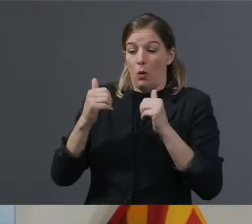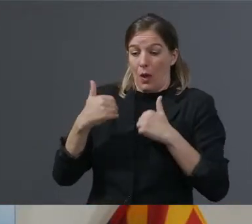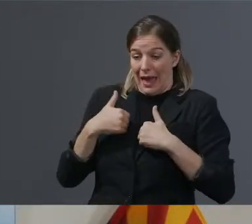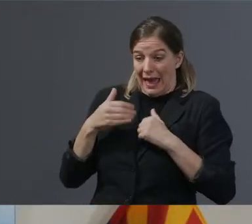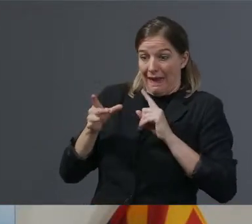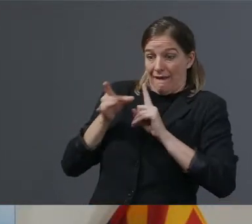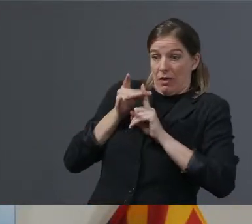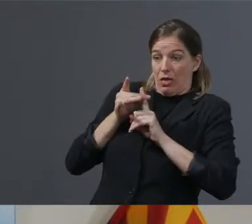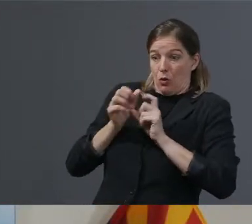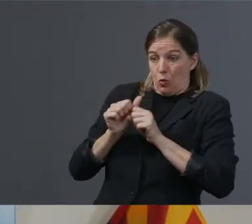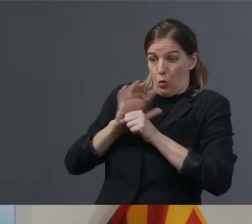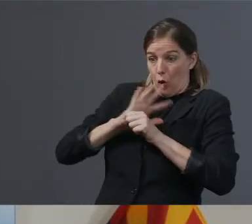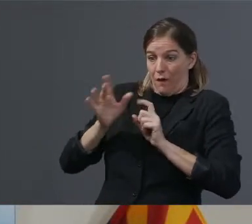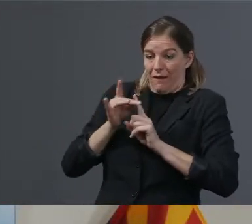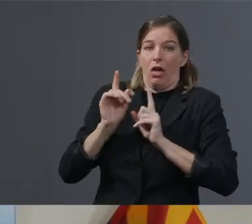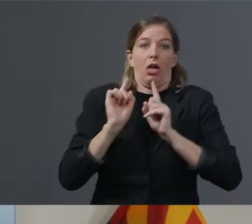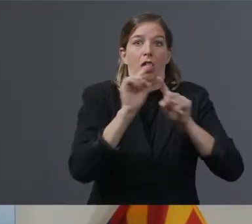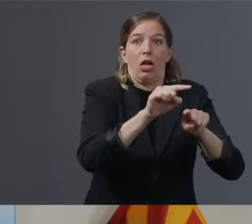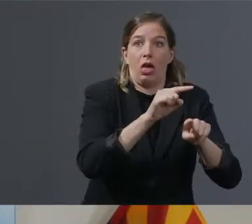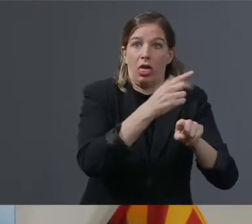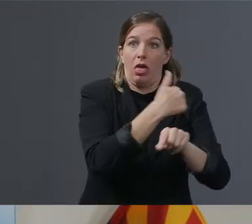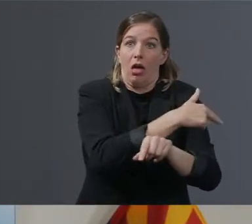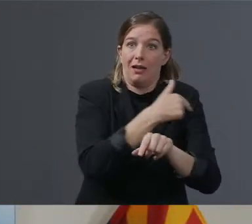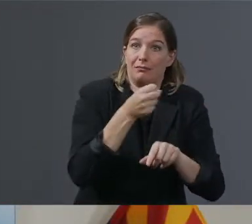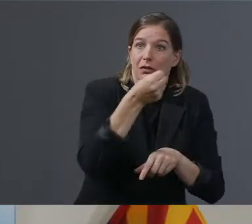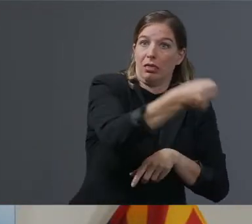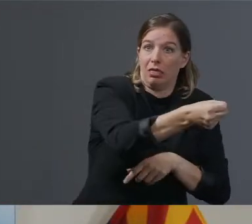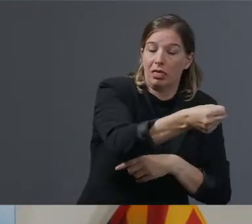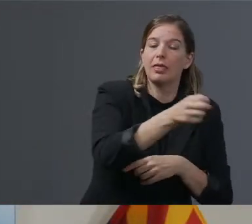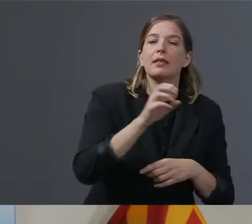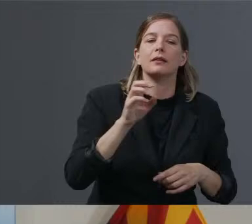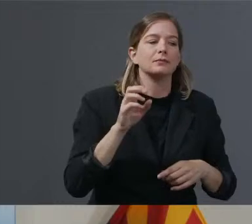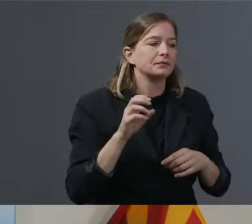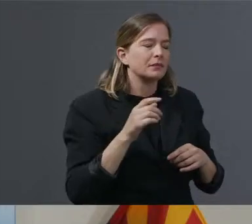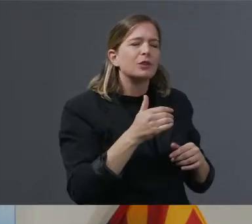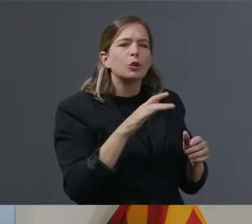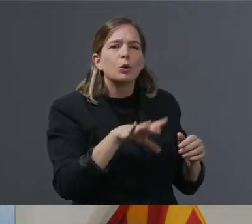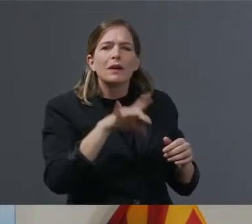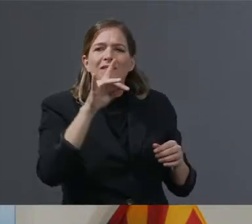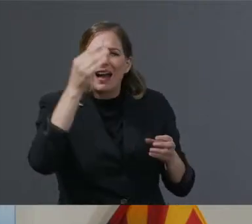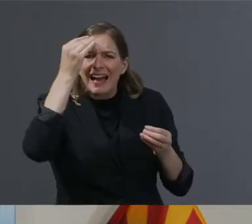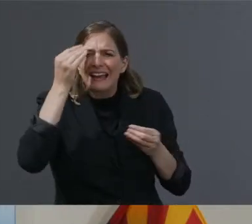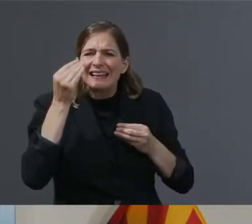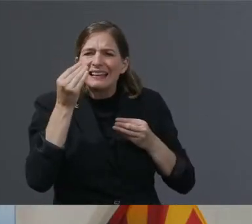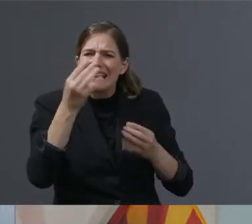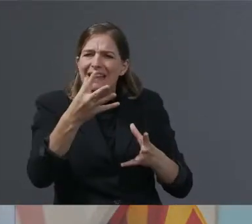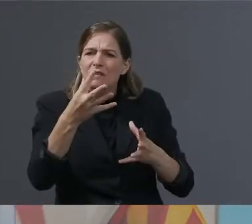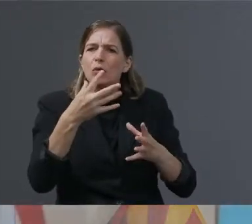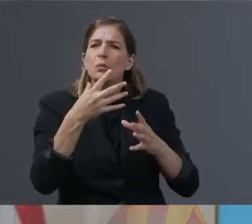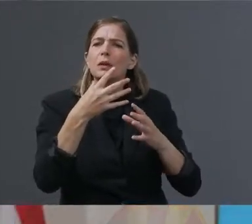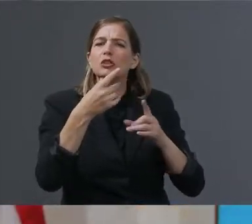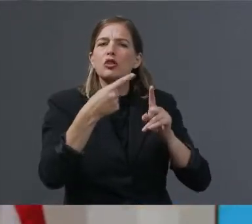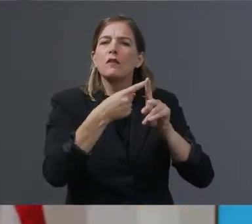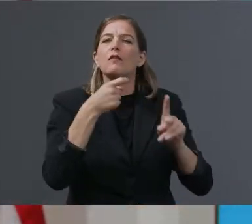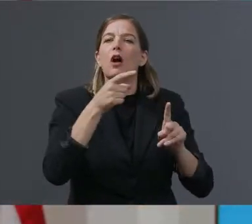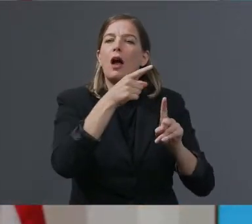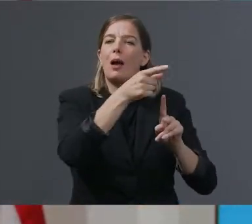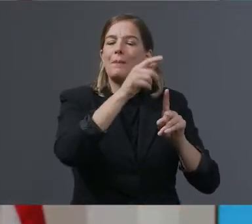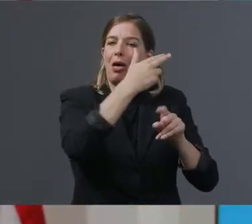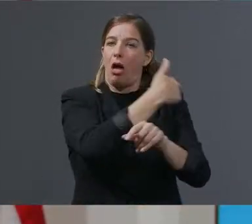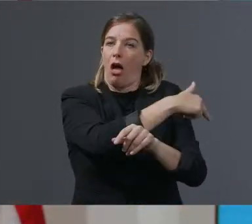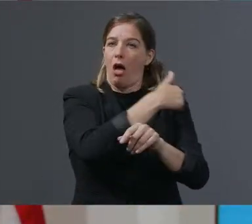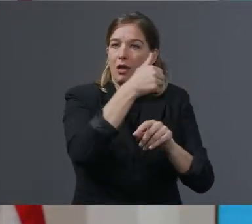You can find information about the hospitalizations, both the self-reported metrics by the hospitals as well as